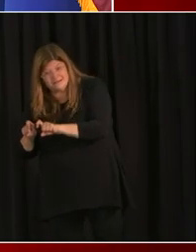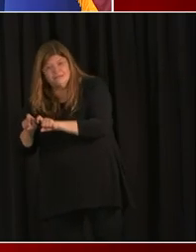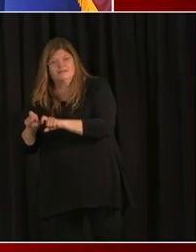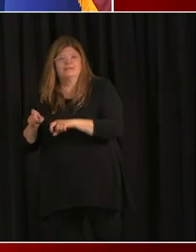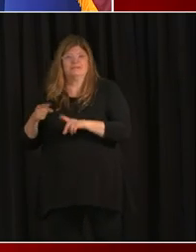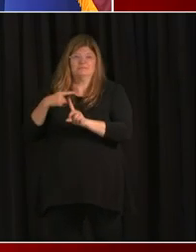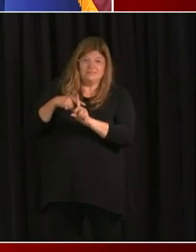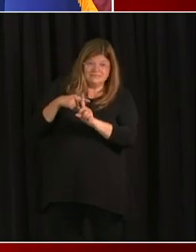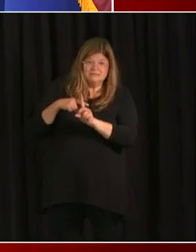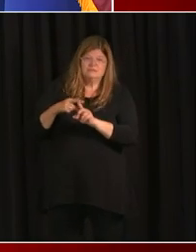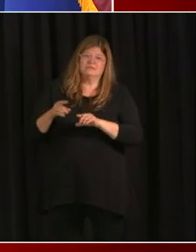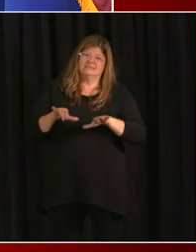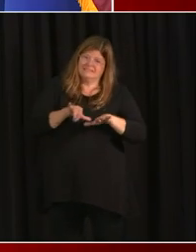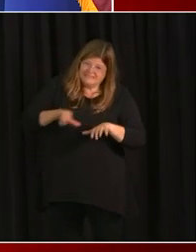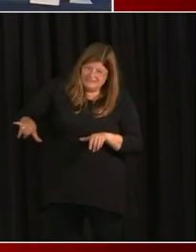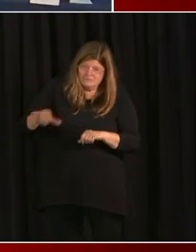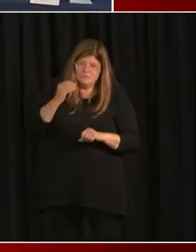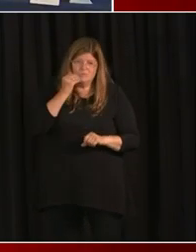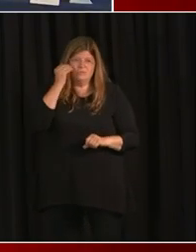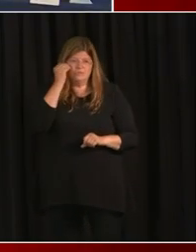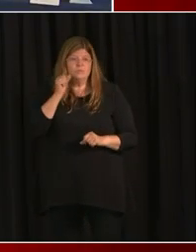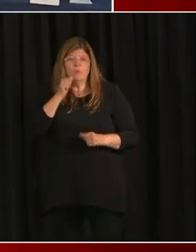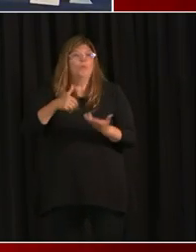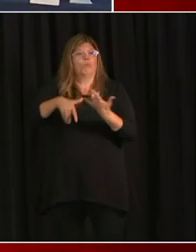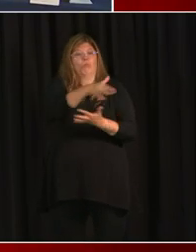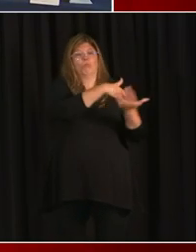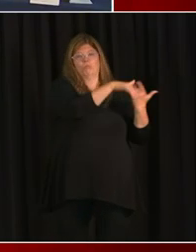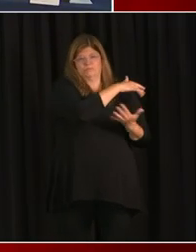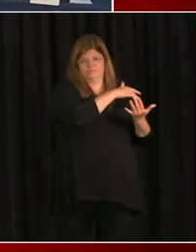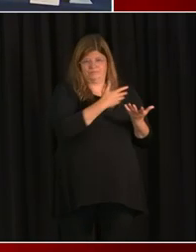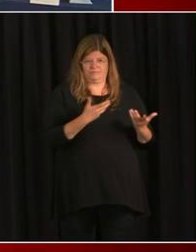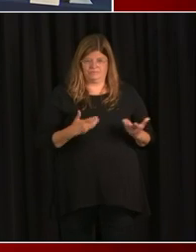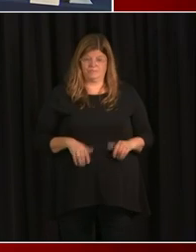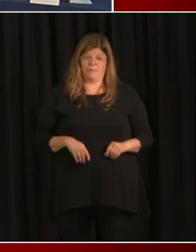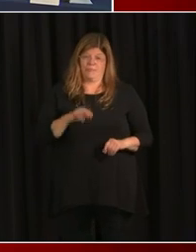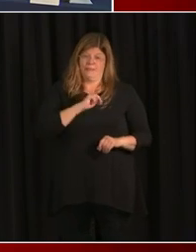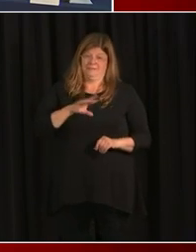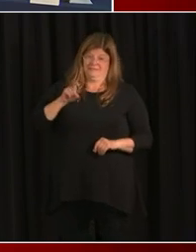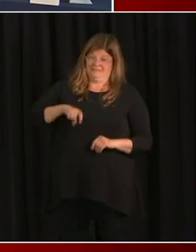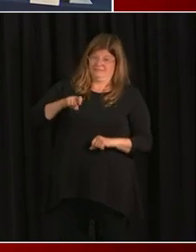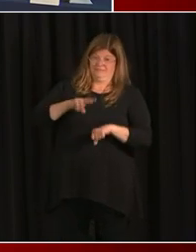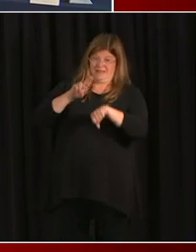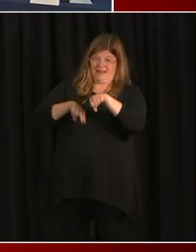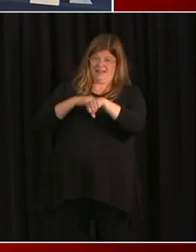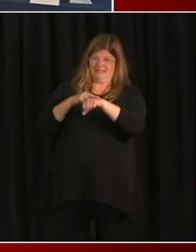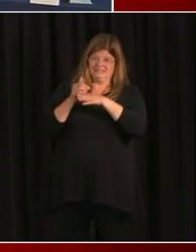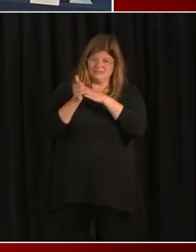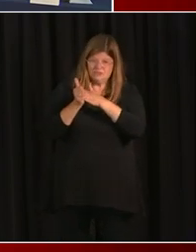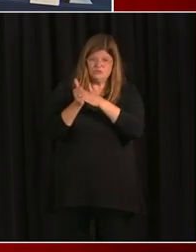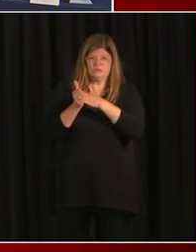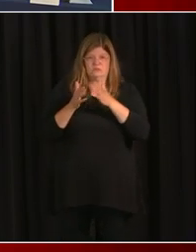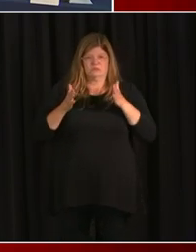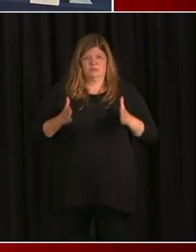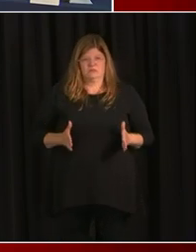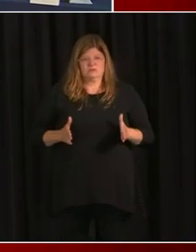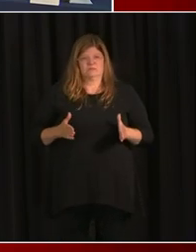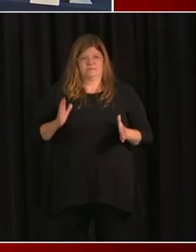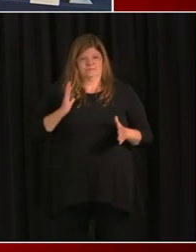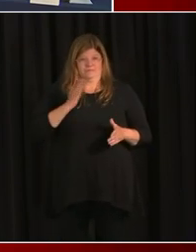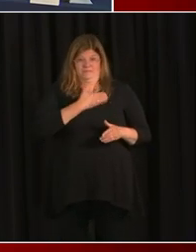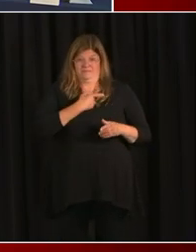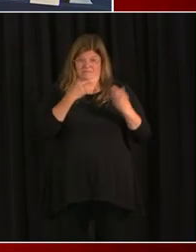just also add that it speaks to the need of national leadership because